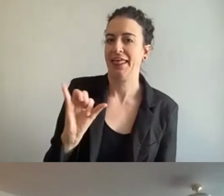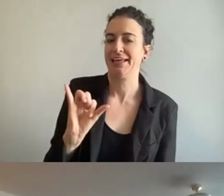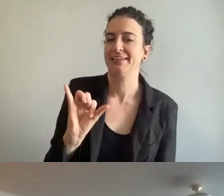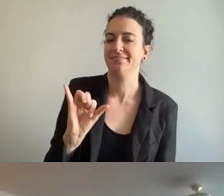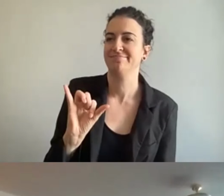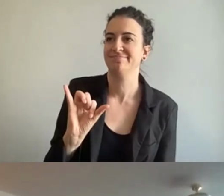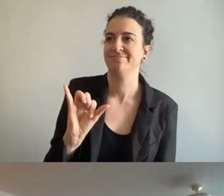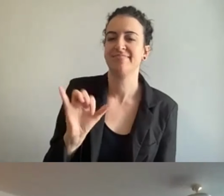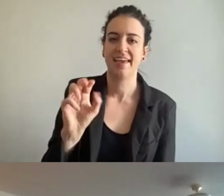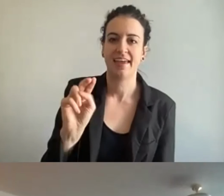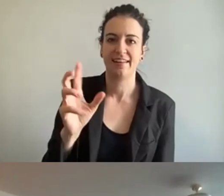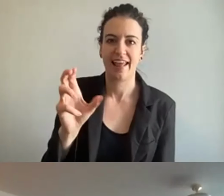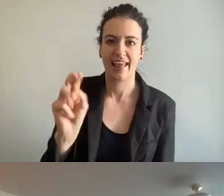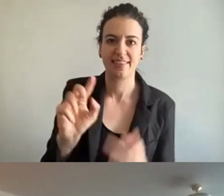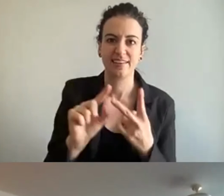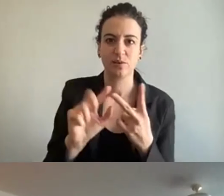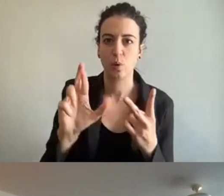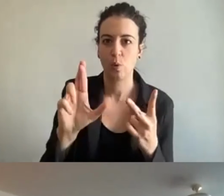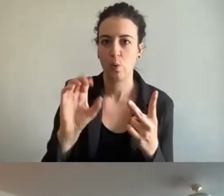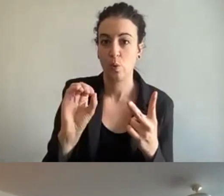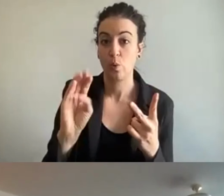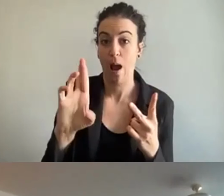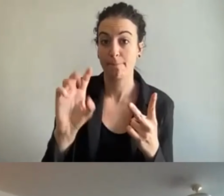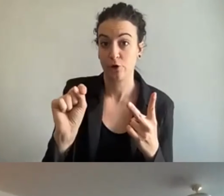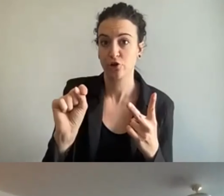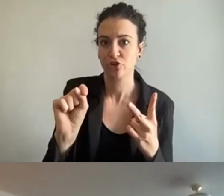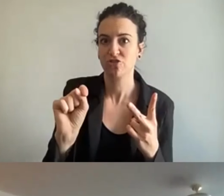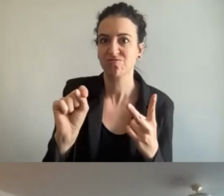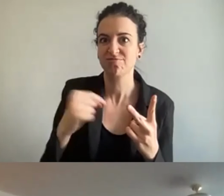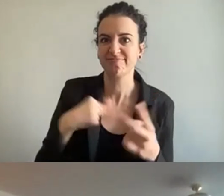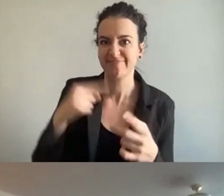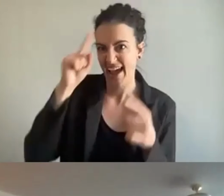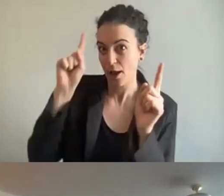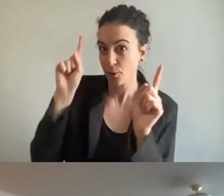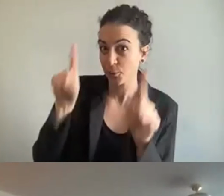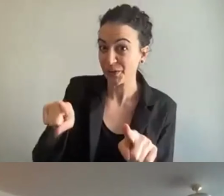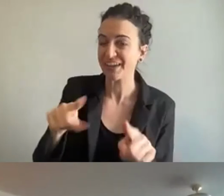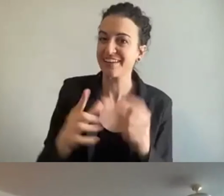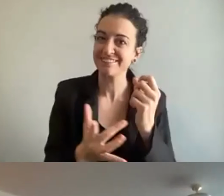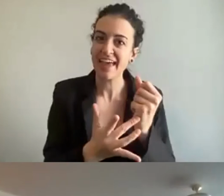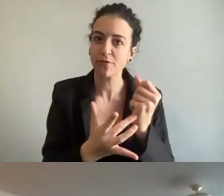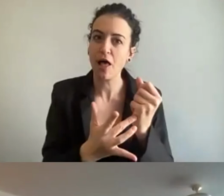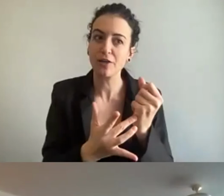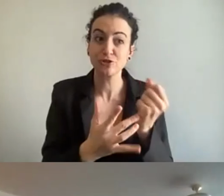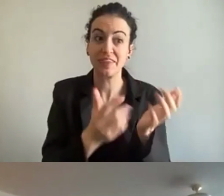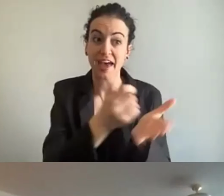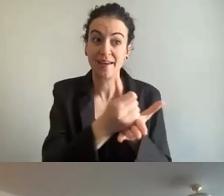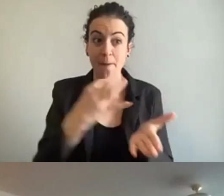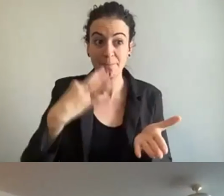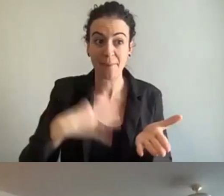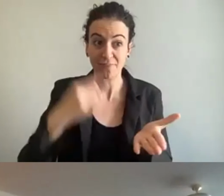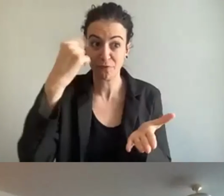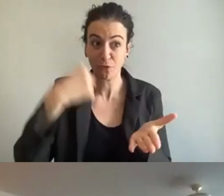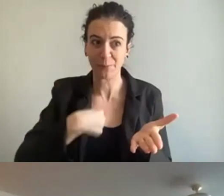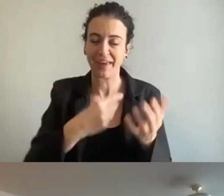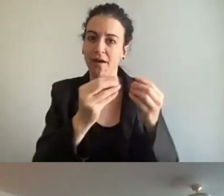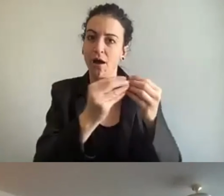and Robert said, I've got so many that like I can't pick just